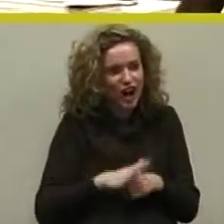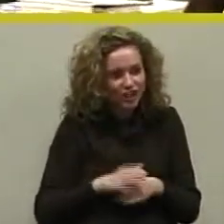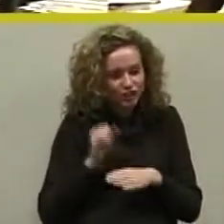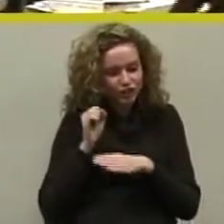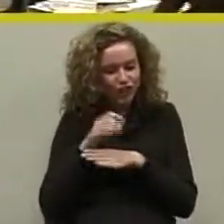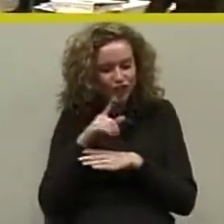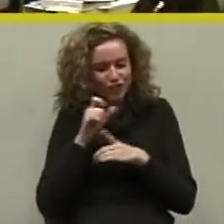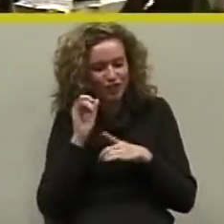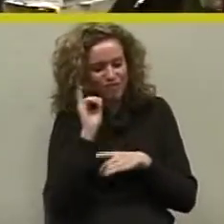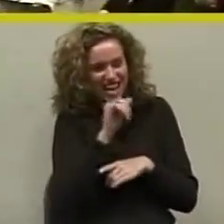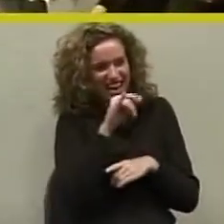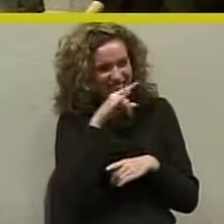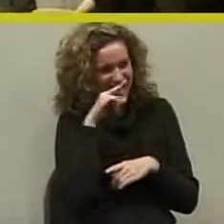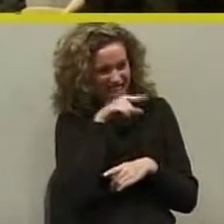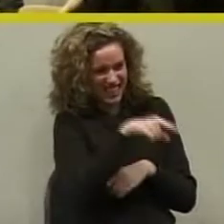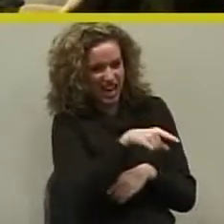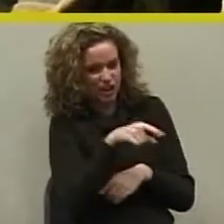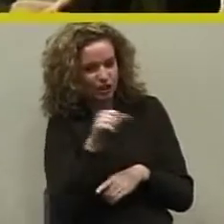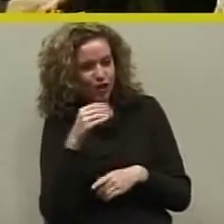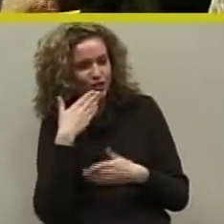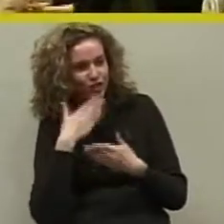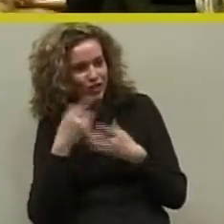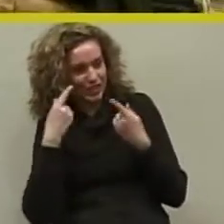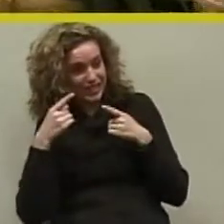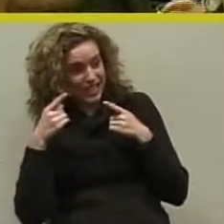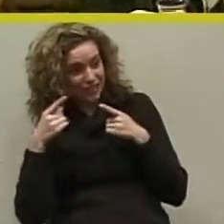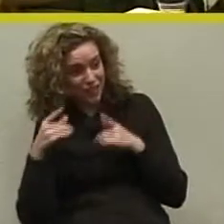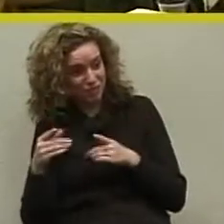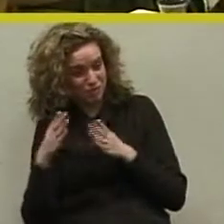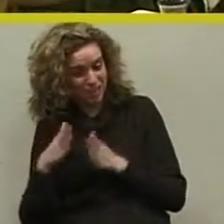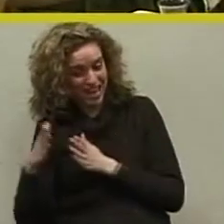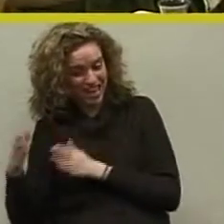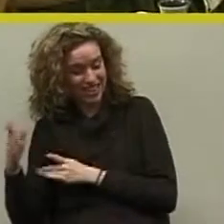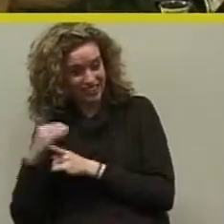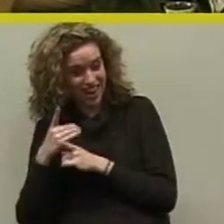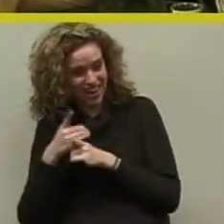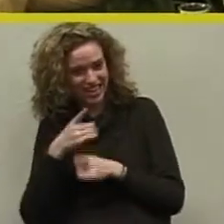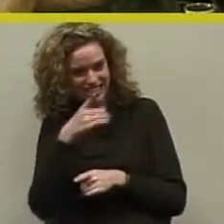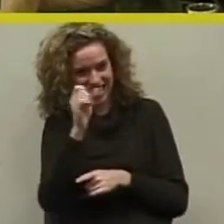other kid. So I got a pretty effective strategy here, don't I? All right. What's wrong with my strategy?